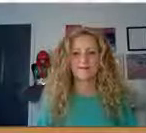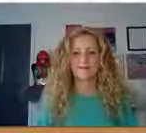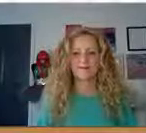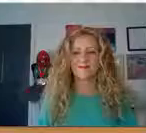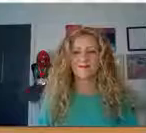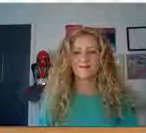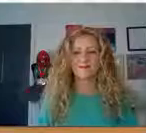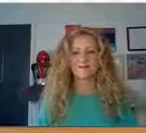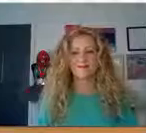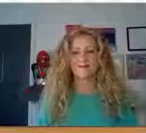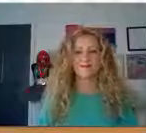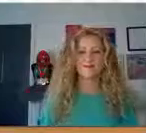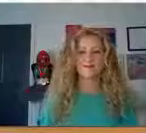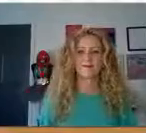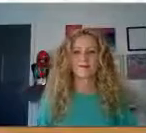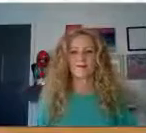Jesus.